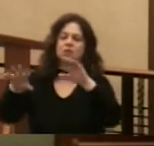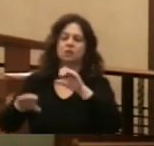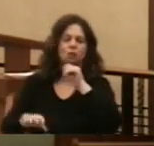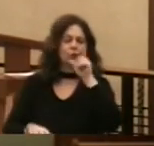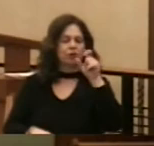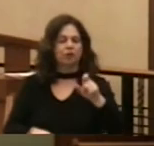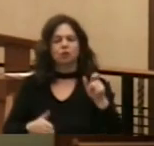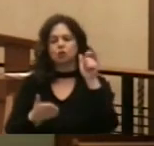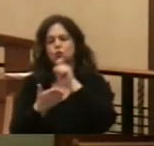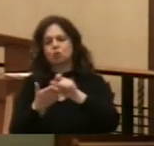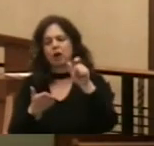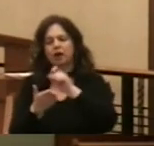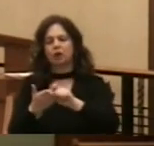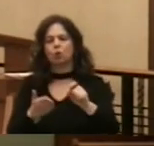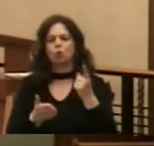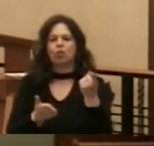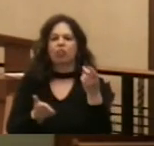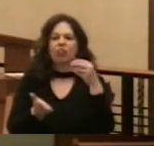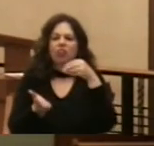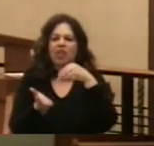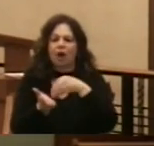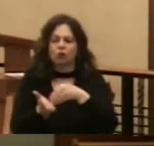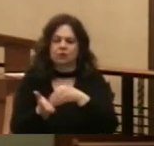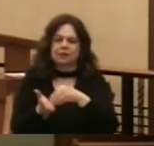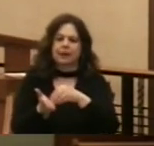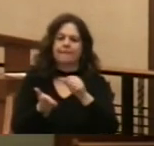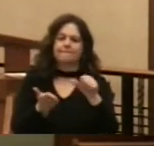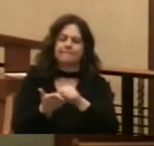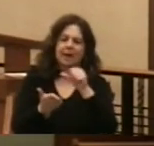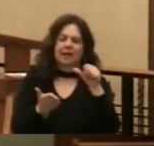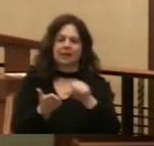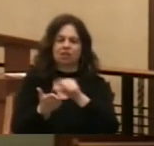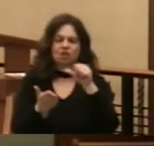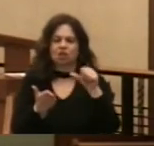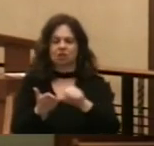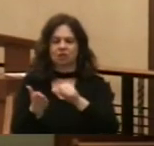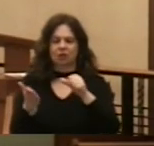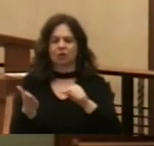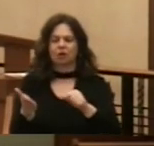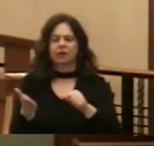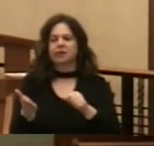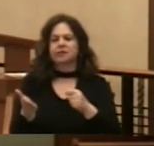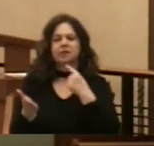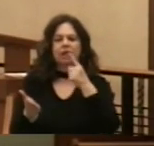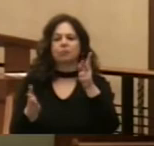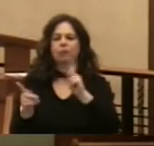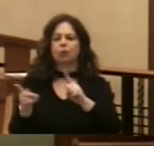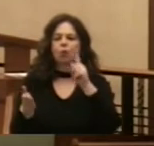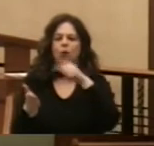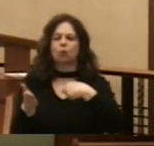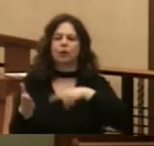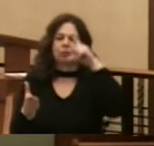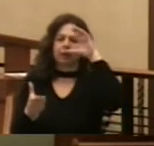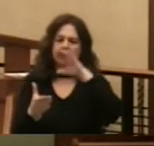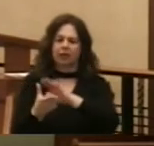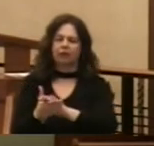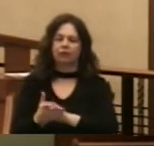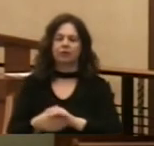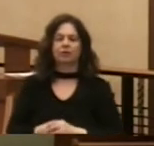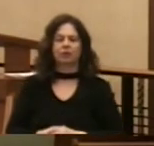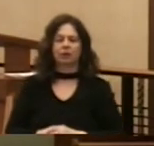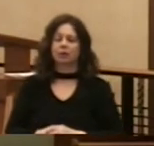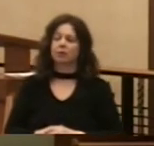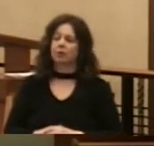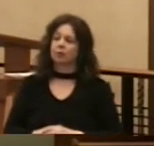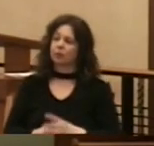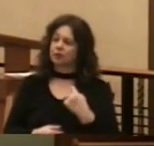1,000-page systematic theology to tell people what it is that we believe. We simply receive